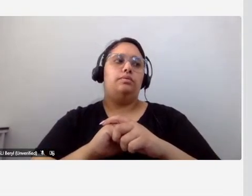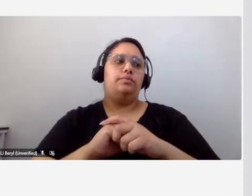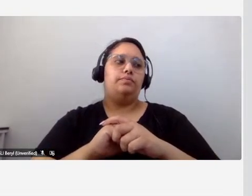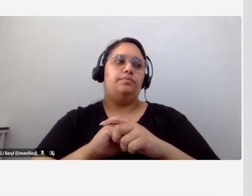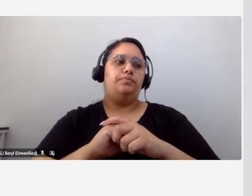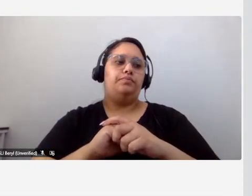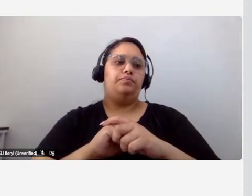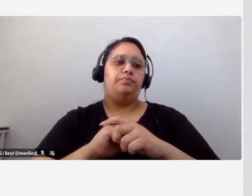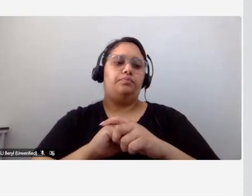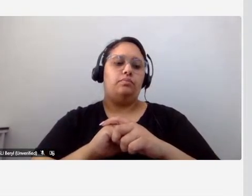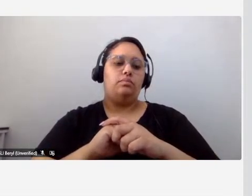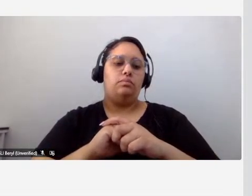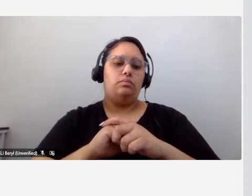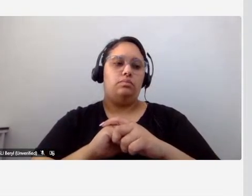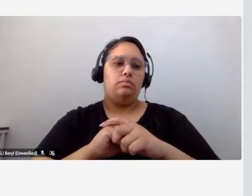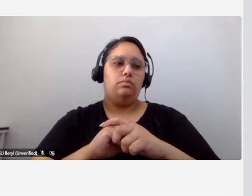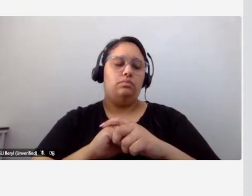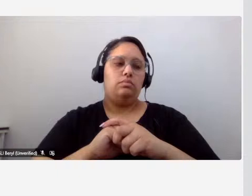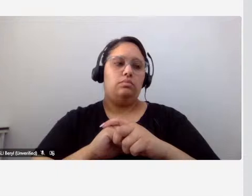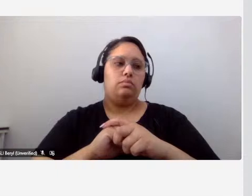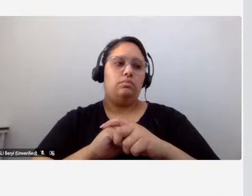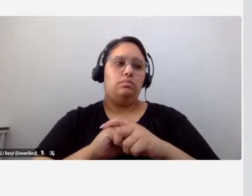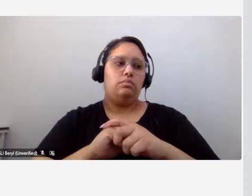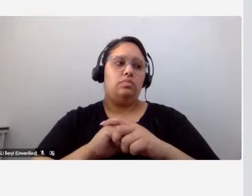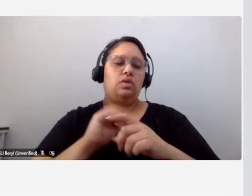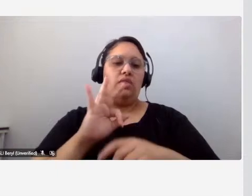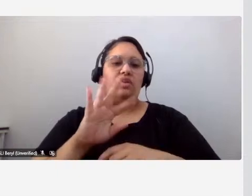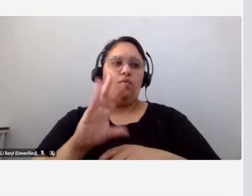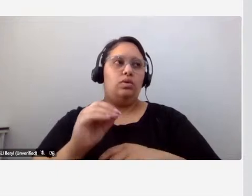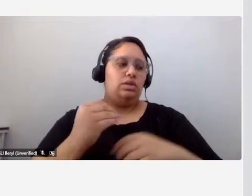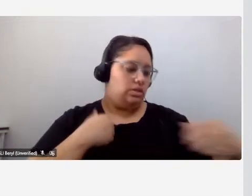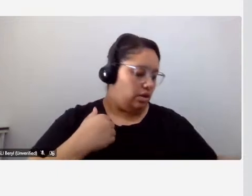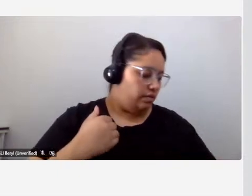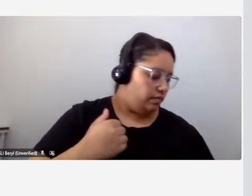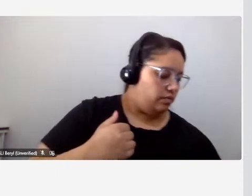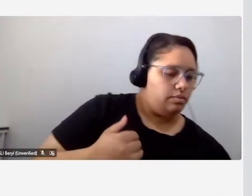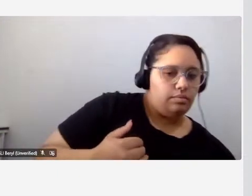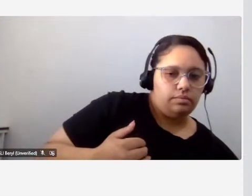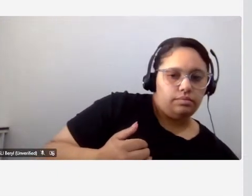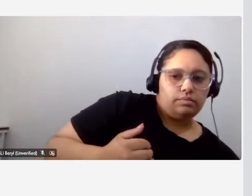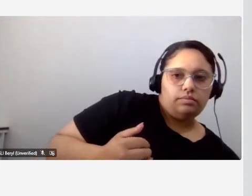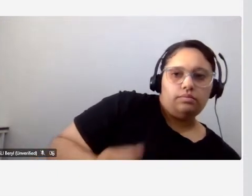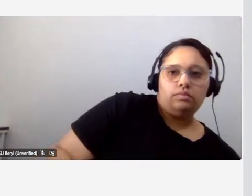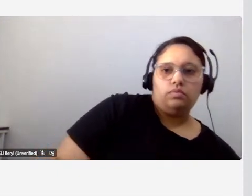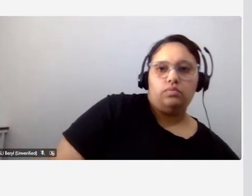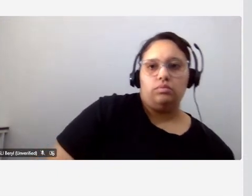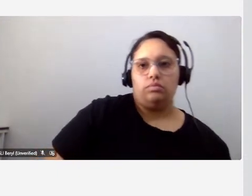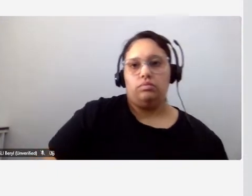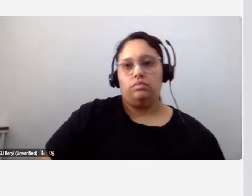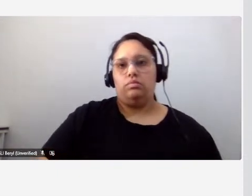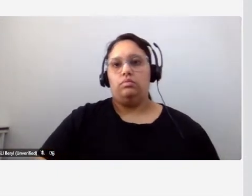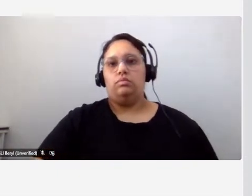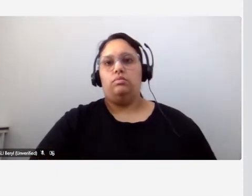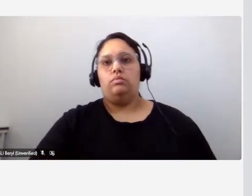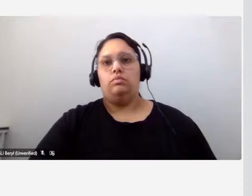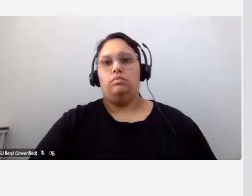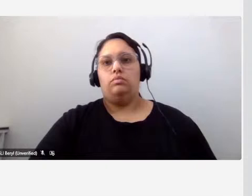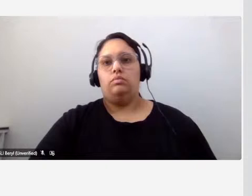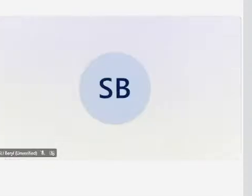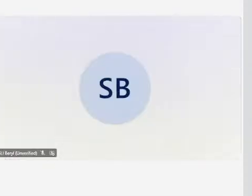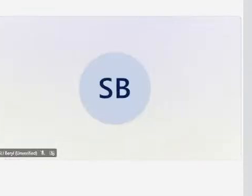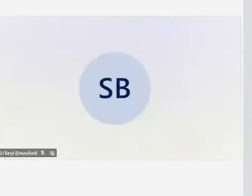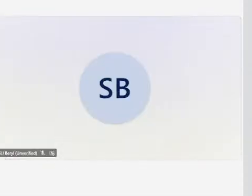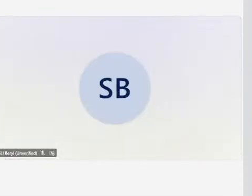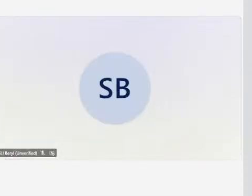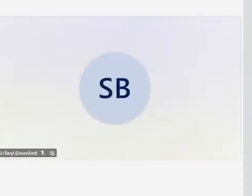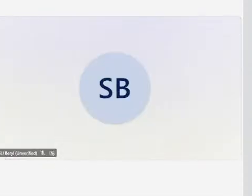At the 340 safe spaces that we create, for the year under review,